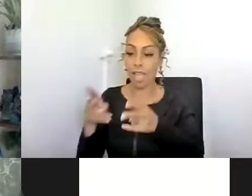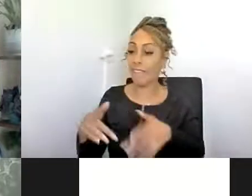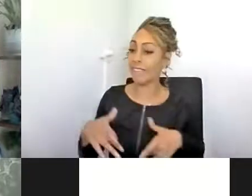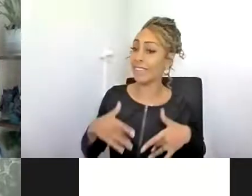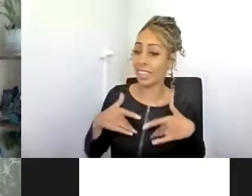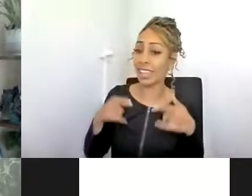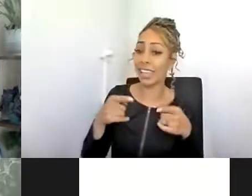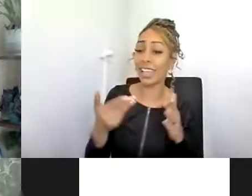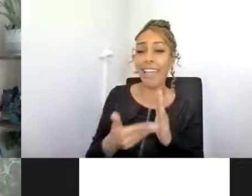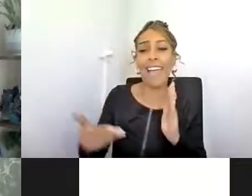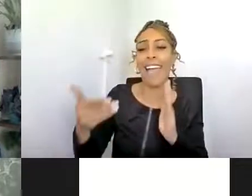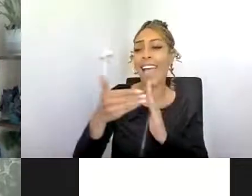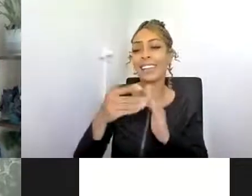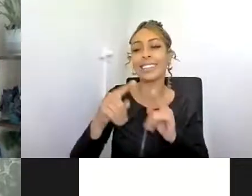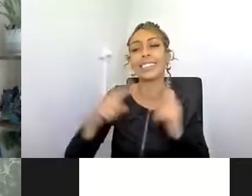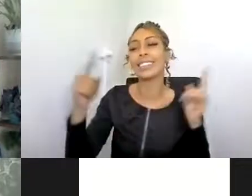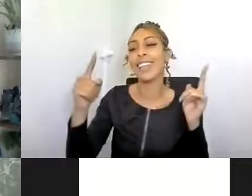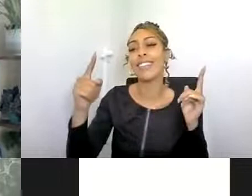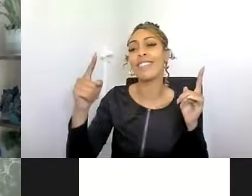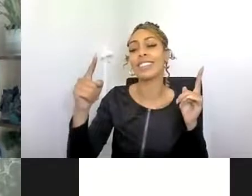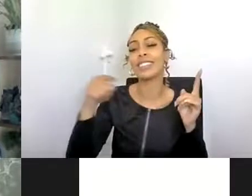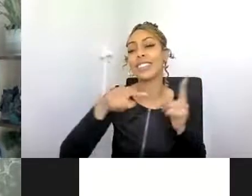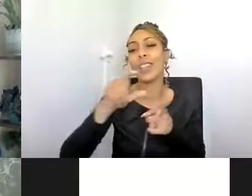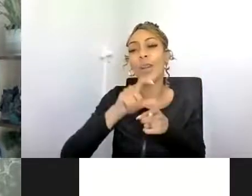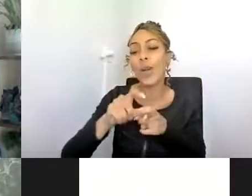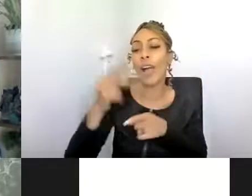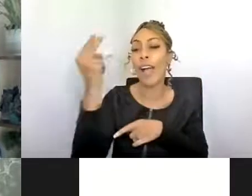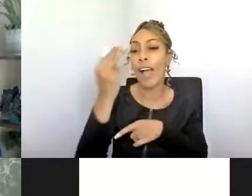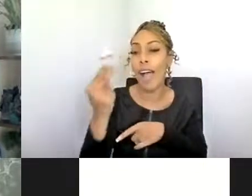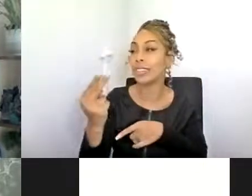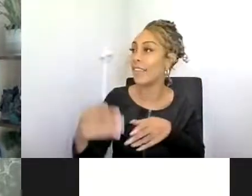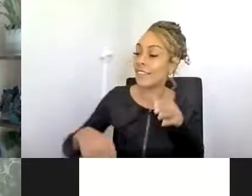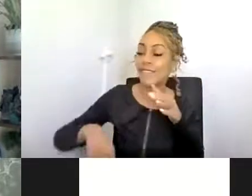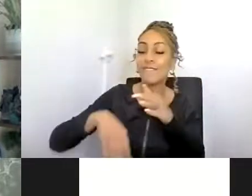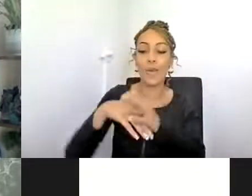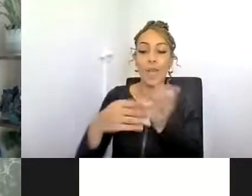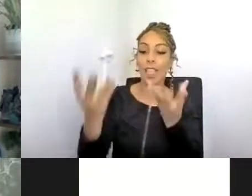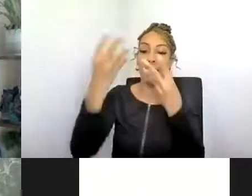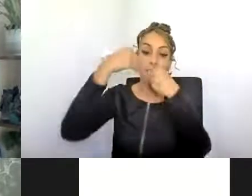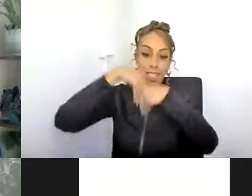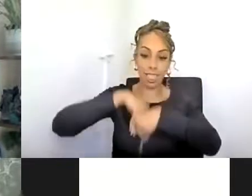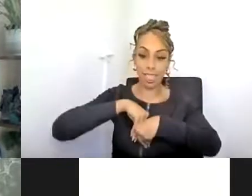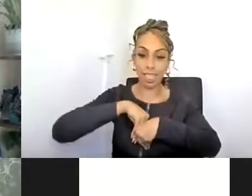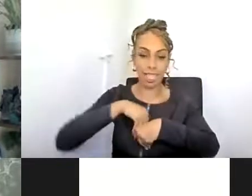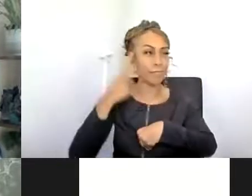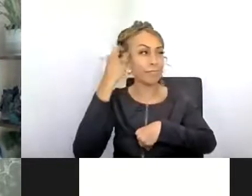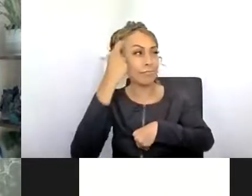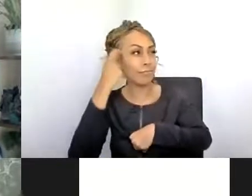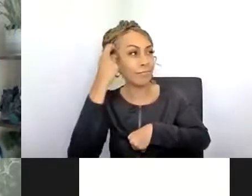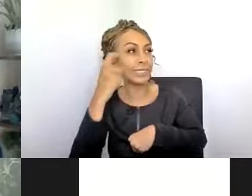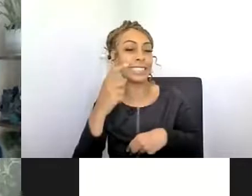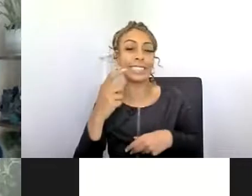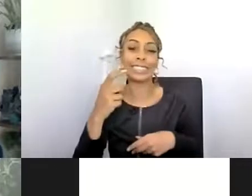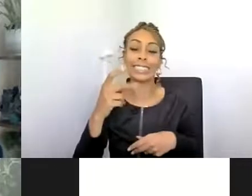that added something different to the course in regards to artists came fully formed. You know, they had ways of thinking, ways of